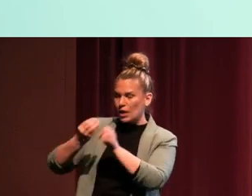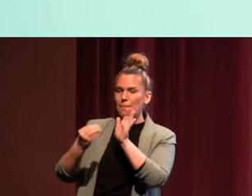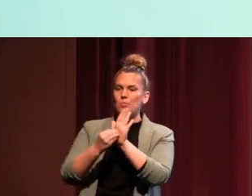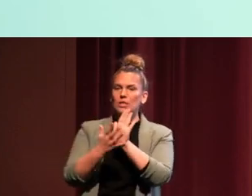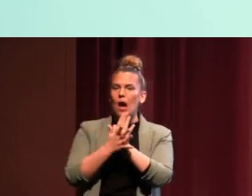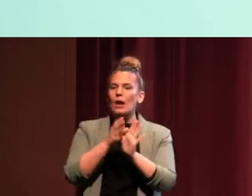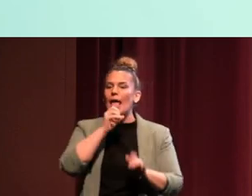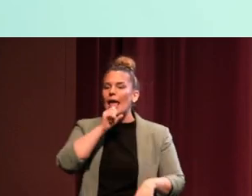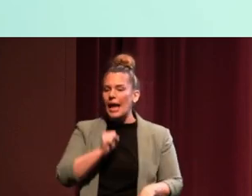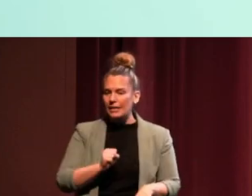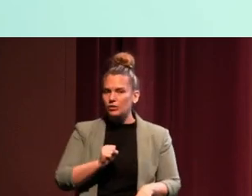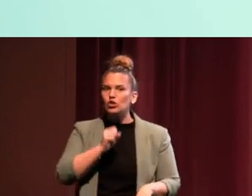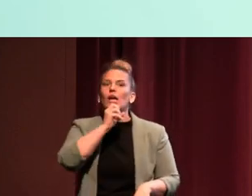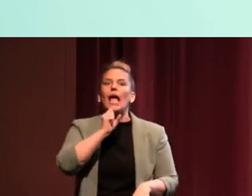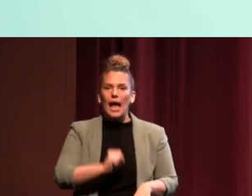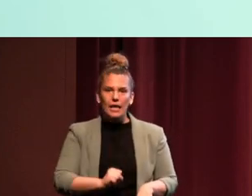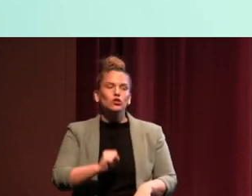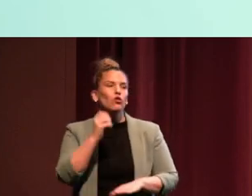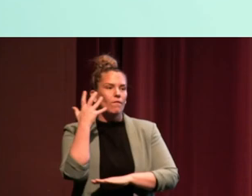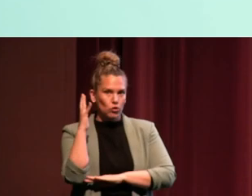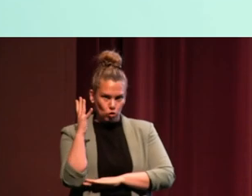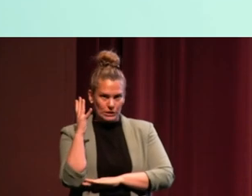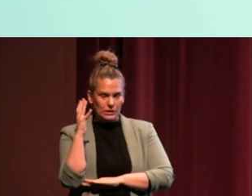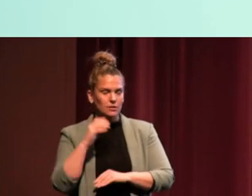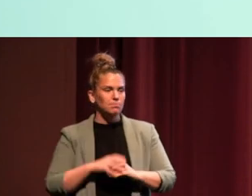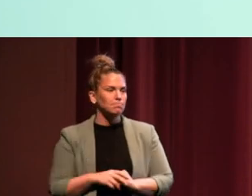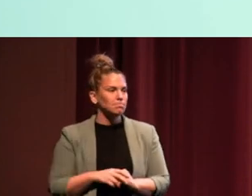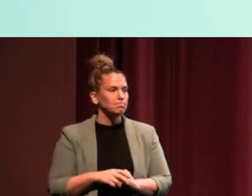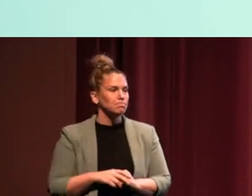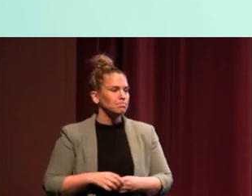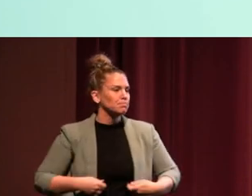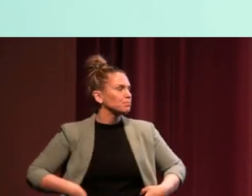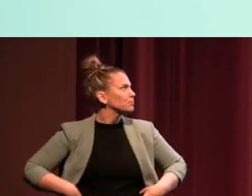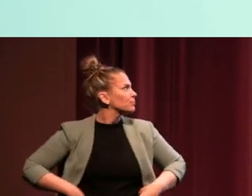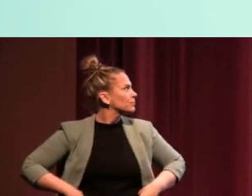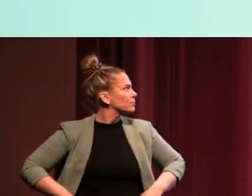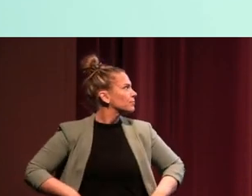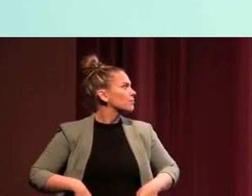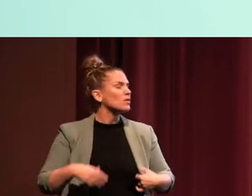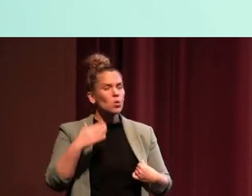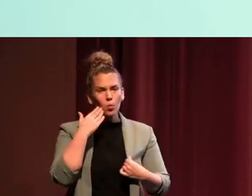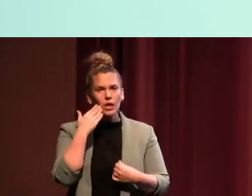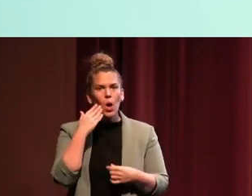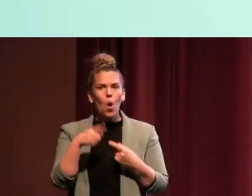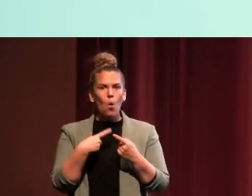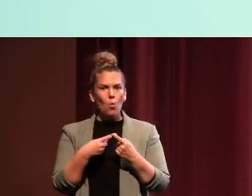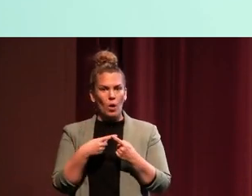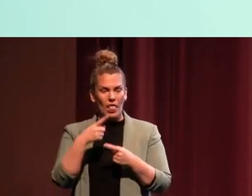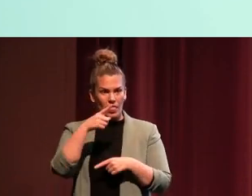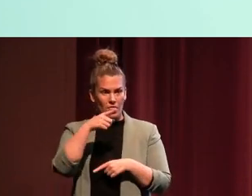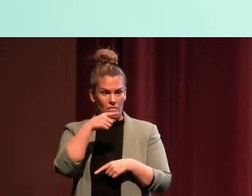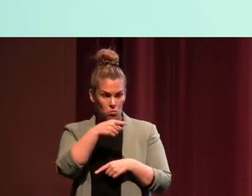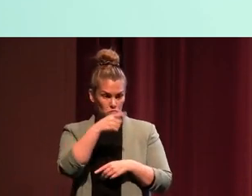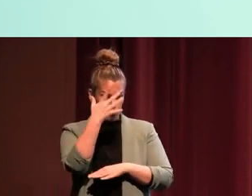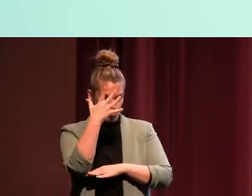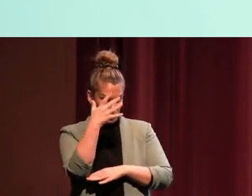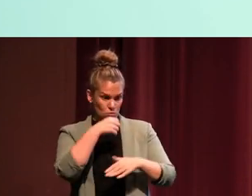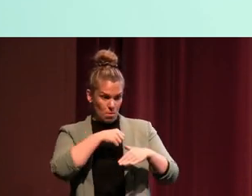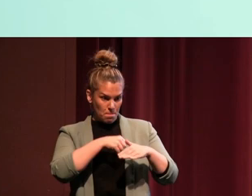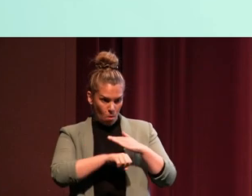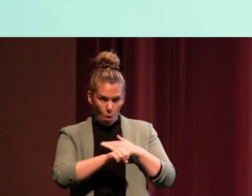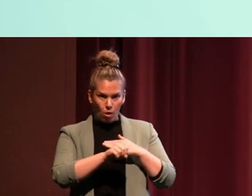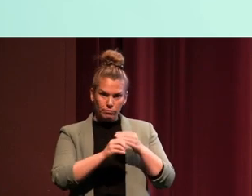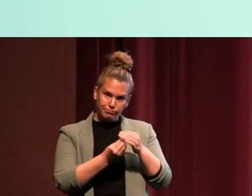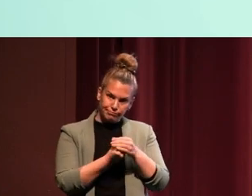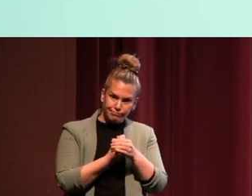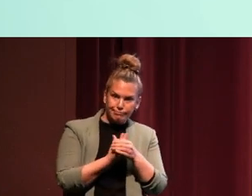the age of trees, okay? And we know when these trees were born because we